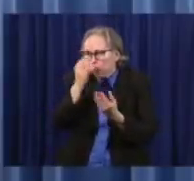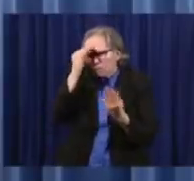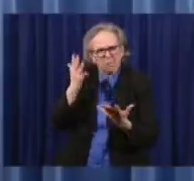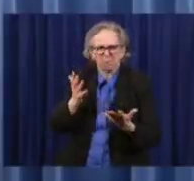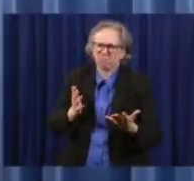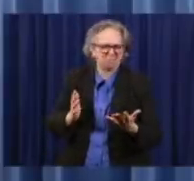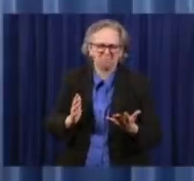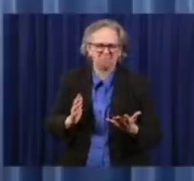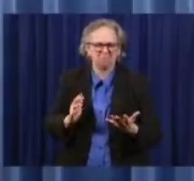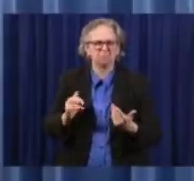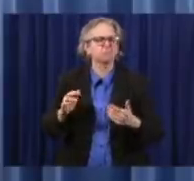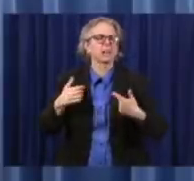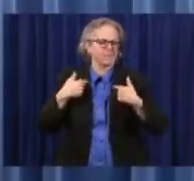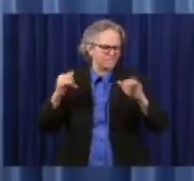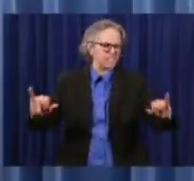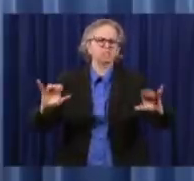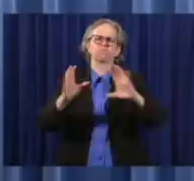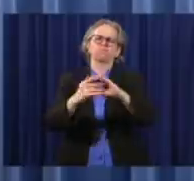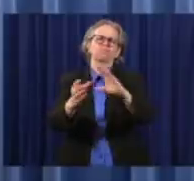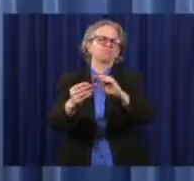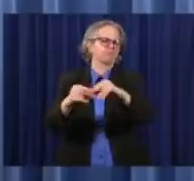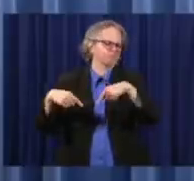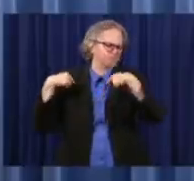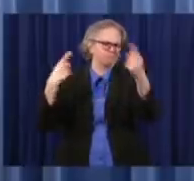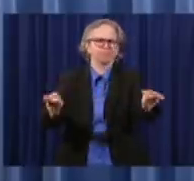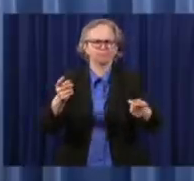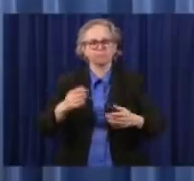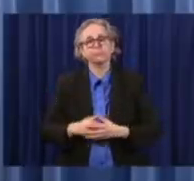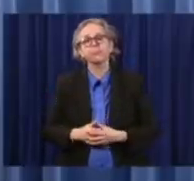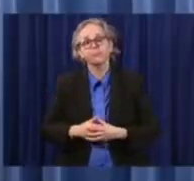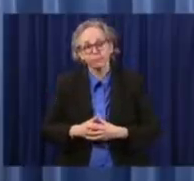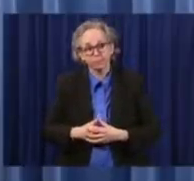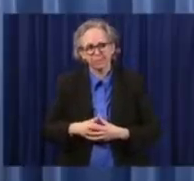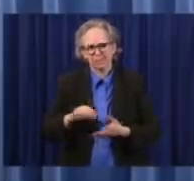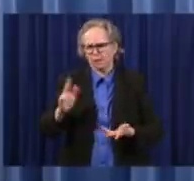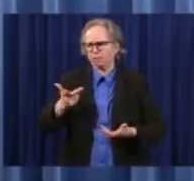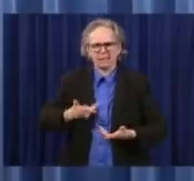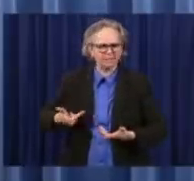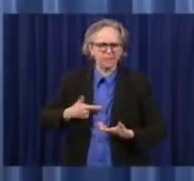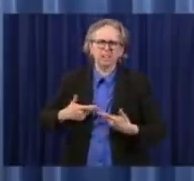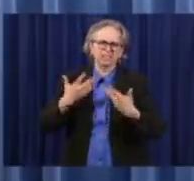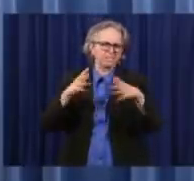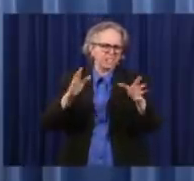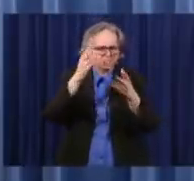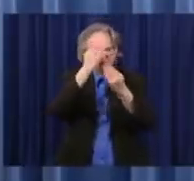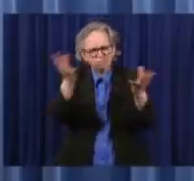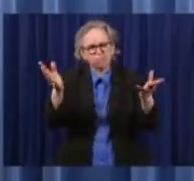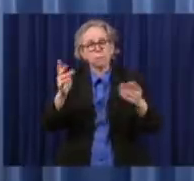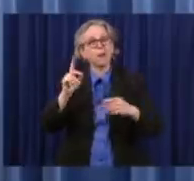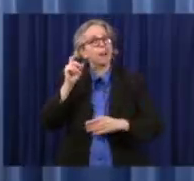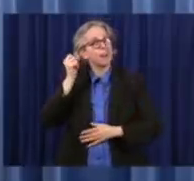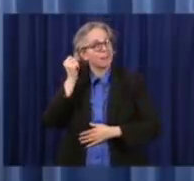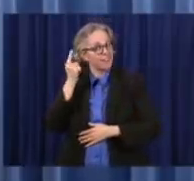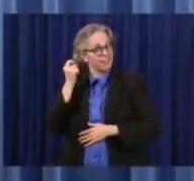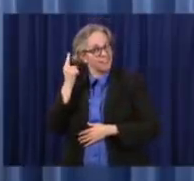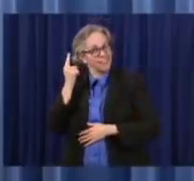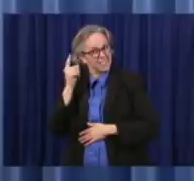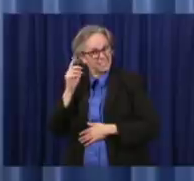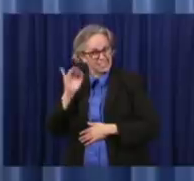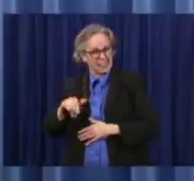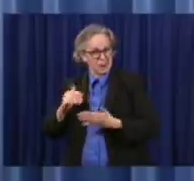about here, that John and I had talked about, and Dr. Acton. But I do want to